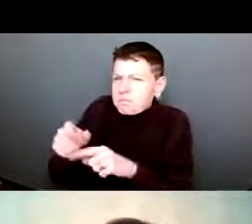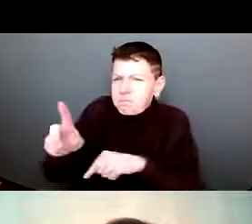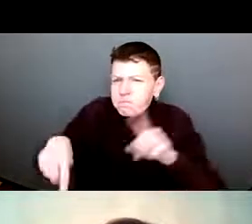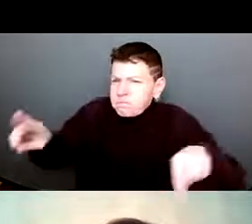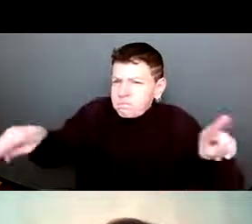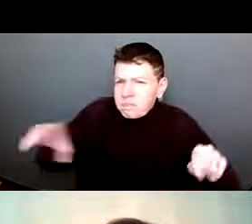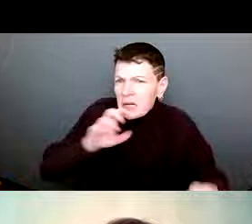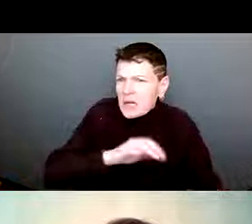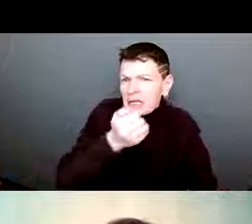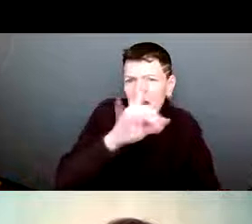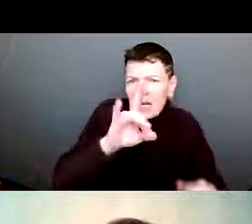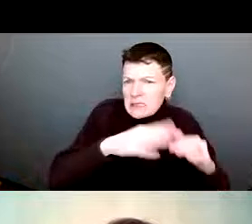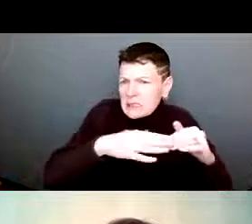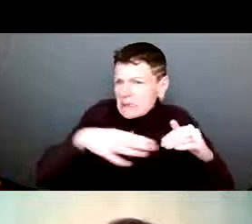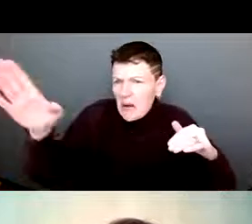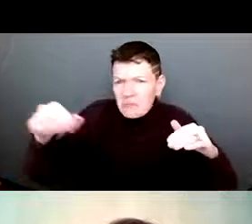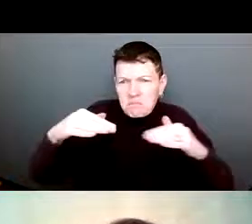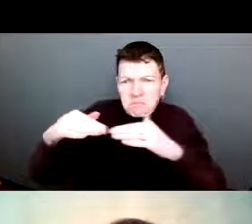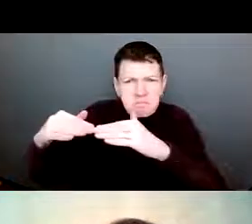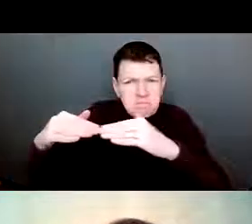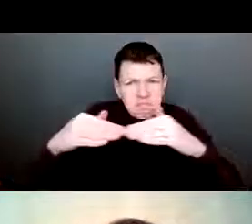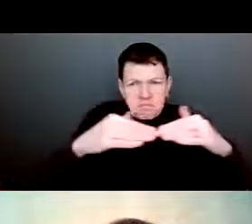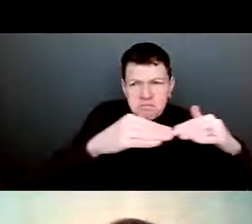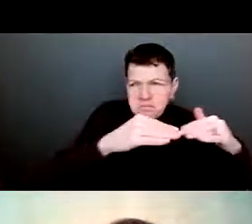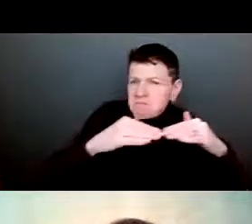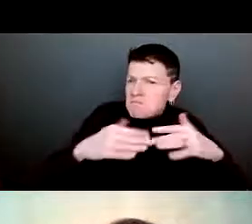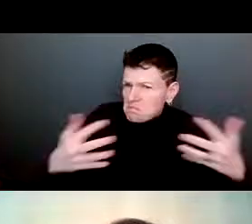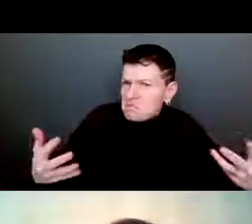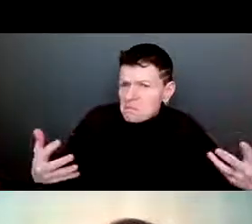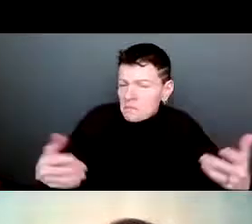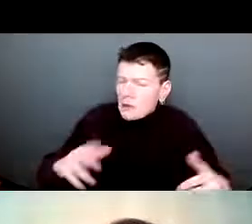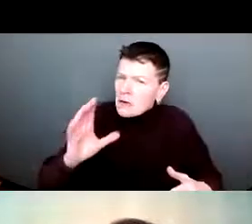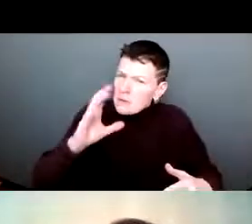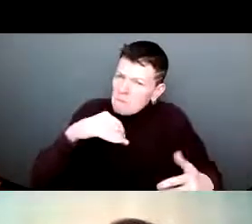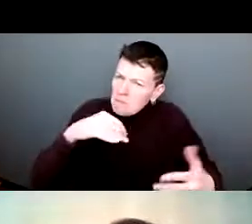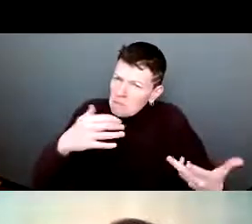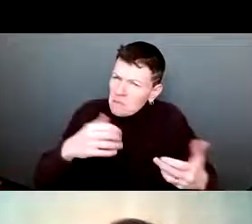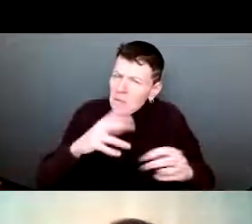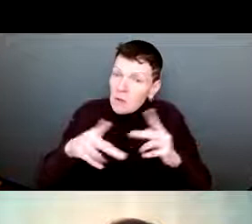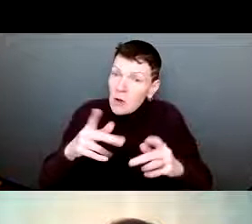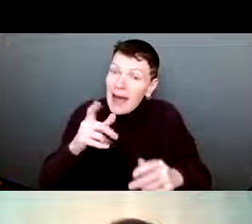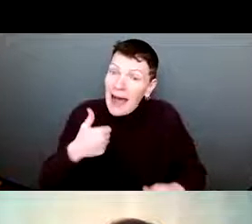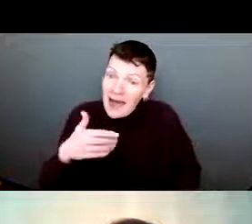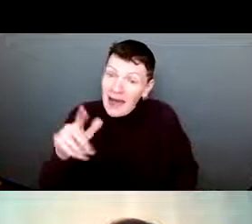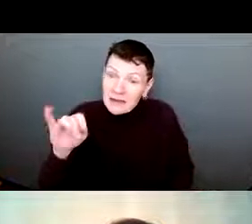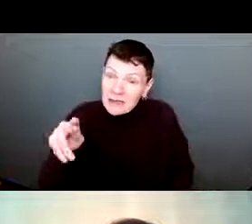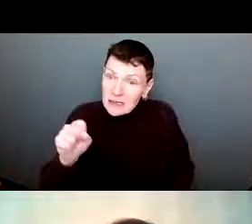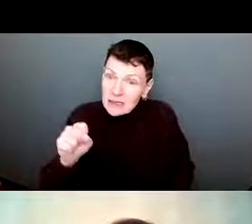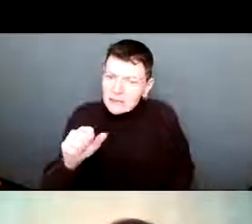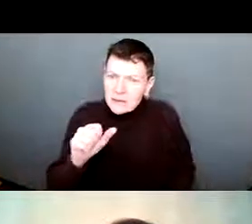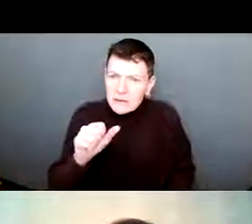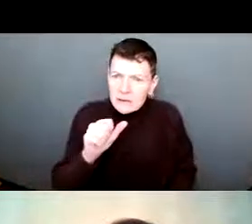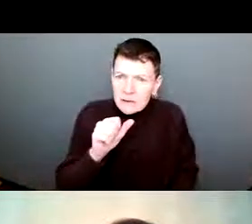age 18 and above quite equally. And the funny thing is, a lot of people with tinnitus have no hearing loss at